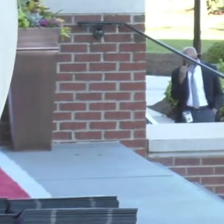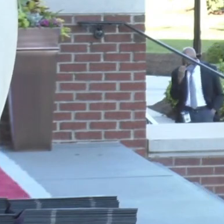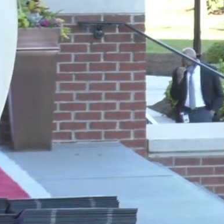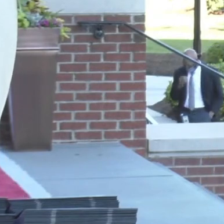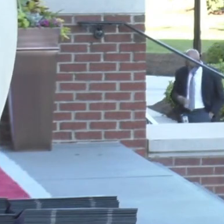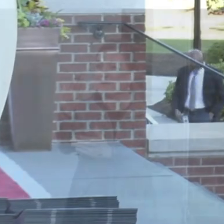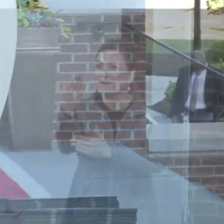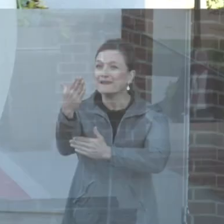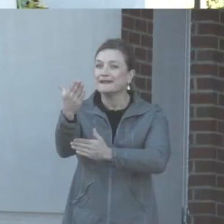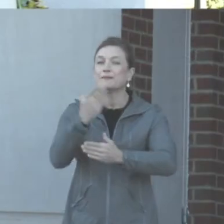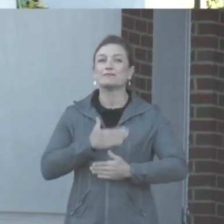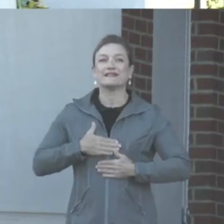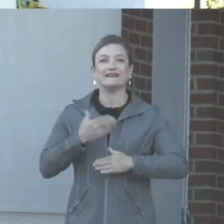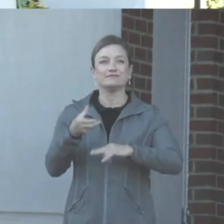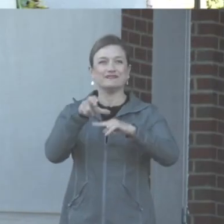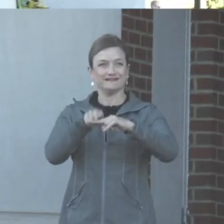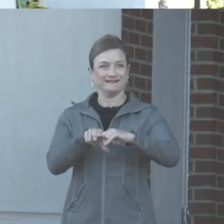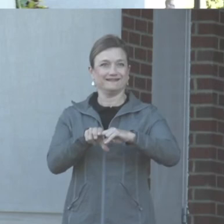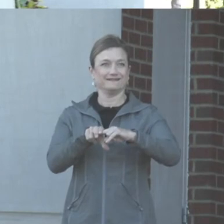good morning, and you can please be seated.